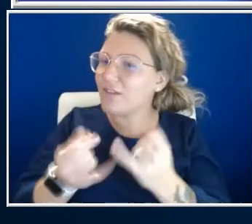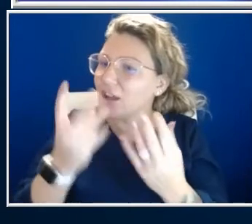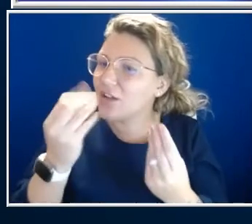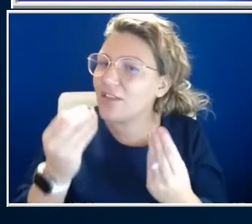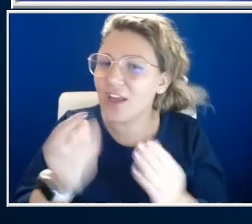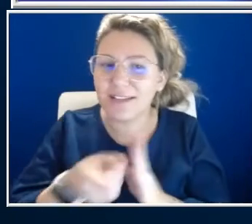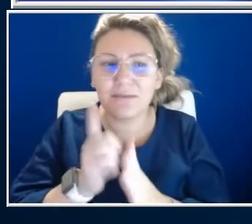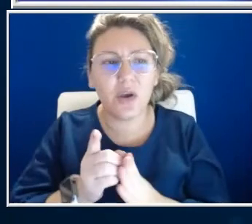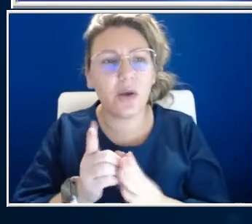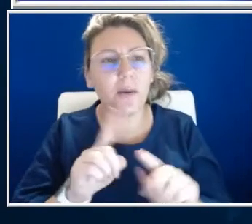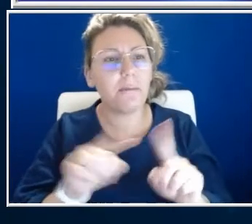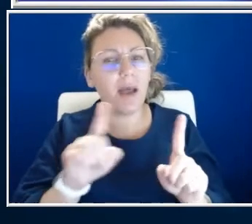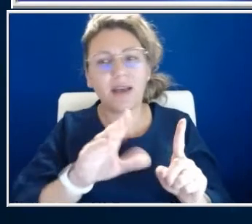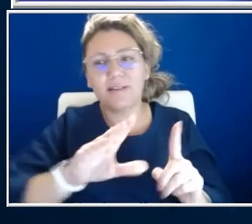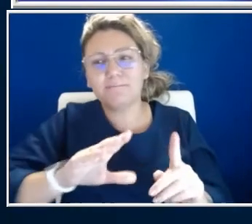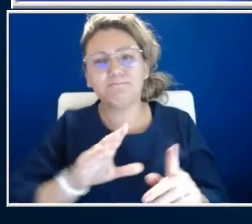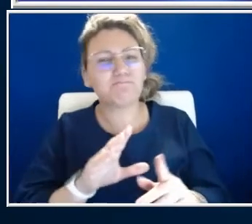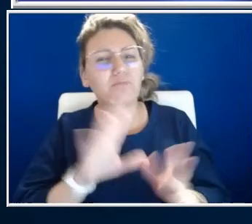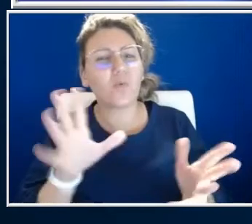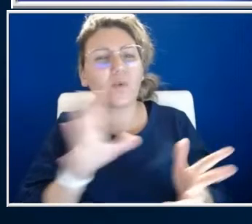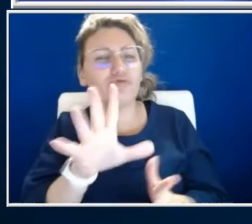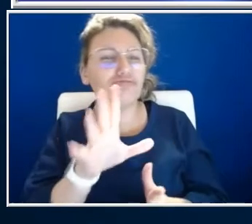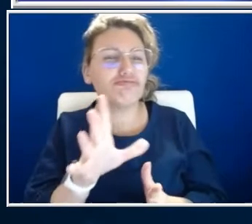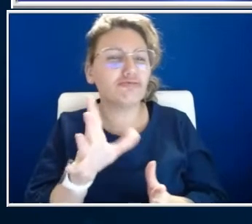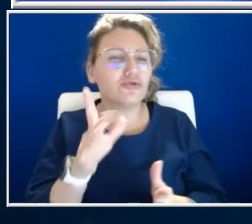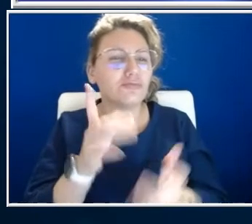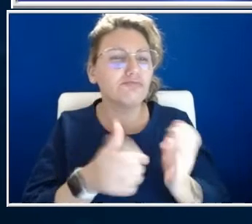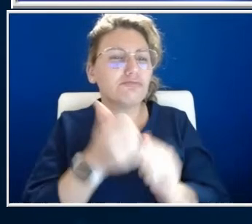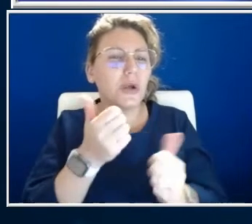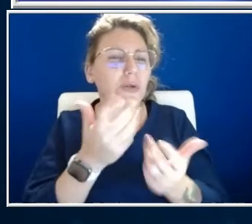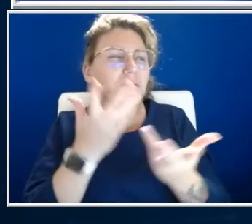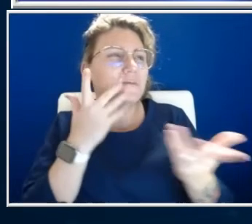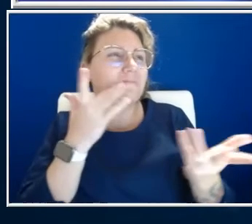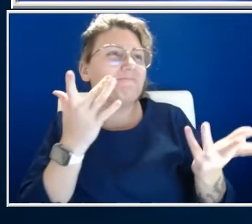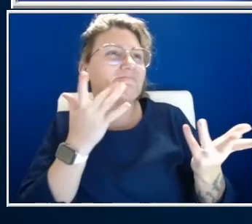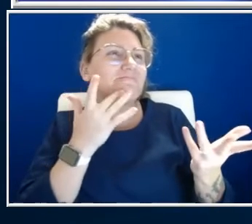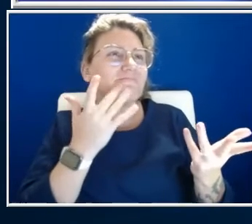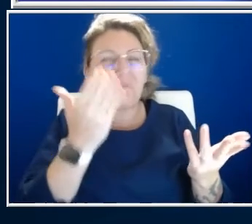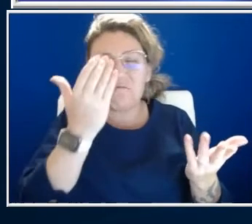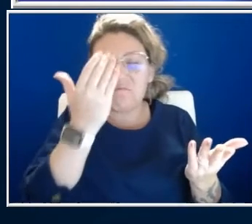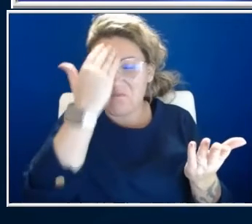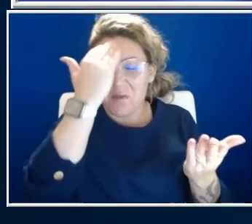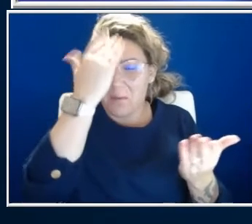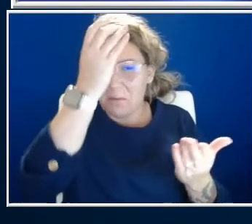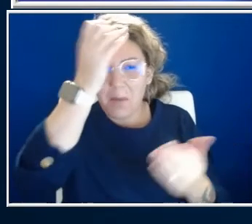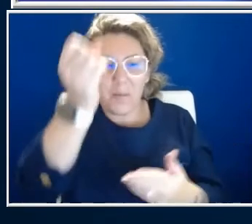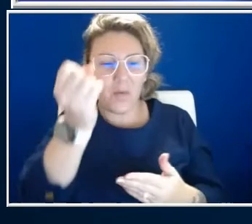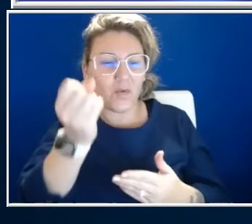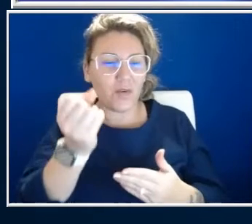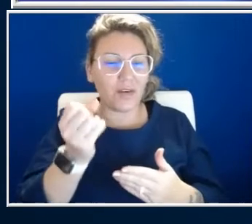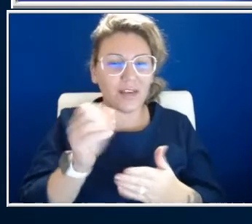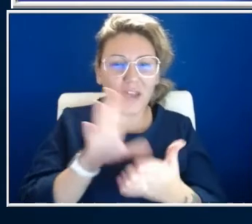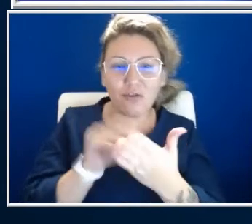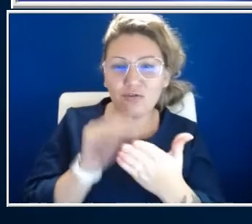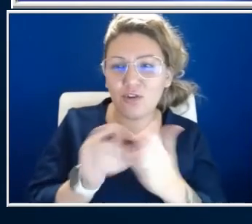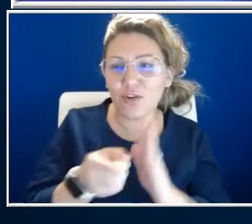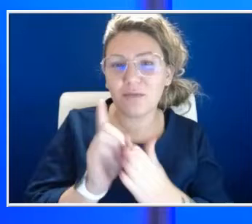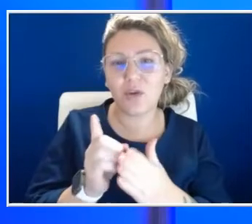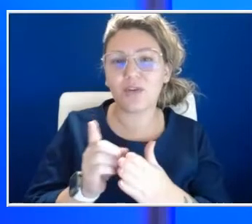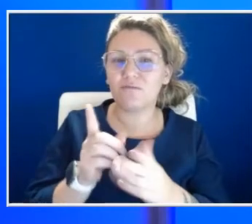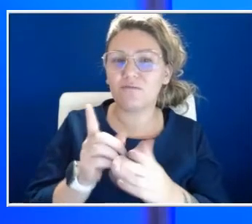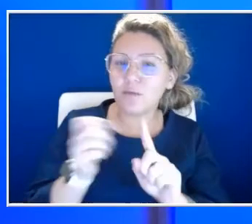is your biggest memory that you're going to take away from this experience, this big learning moment for you? I think it was just an